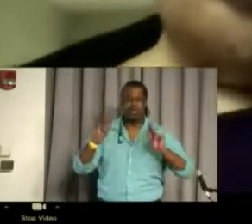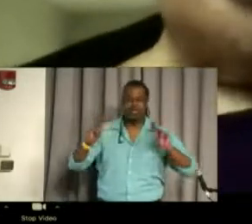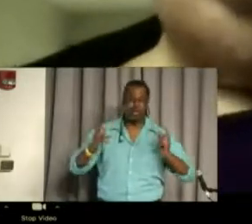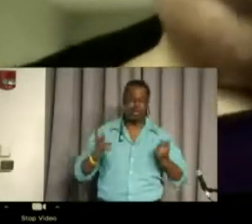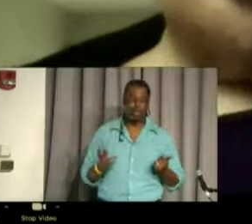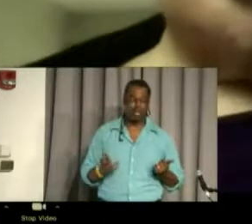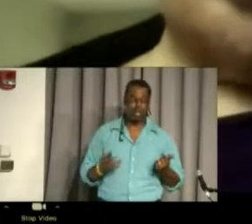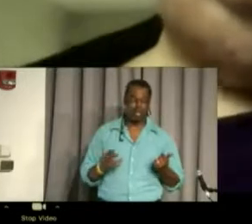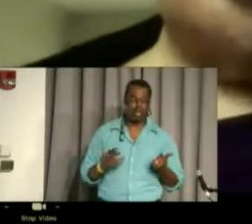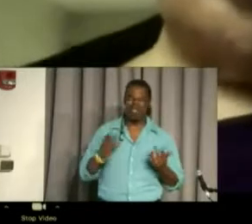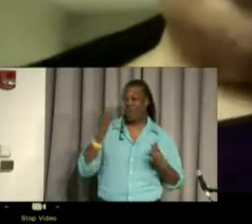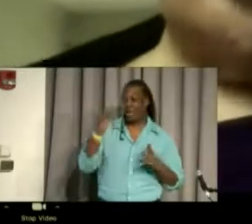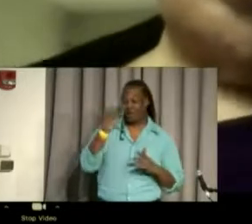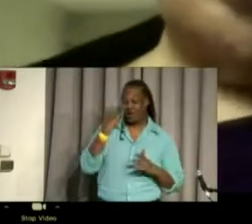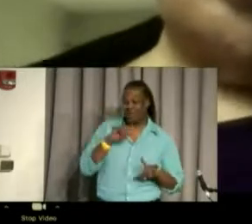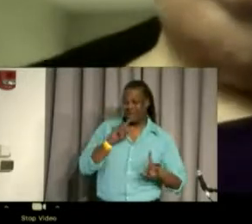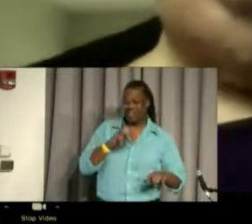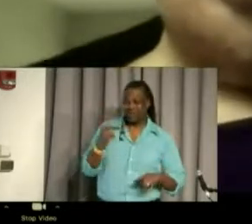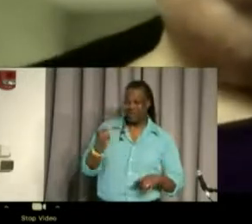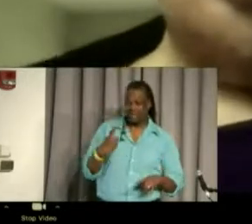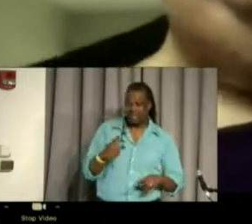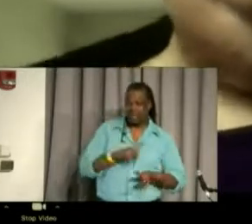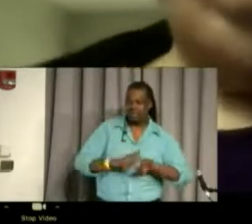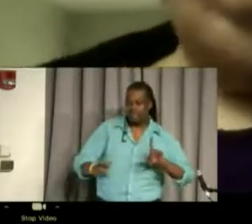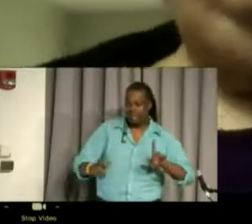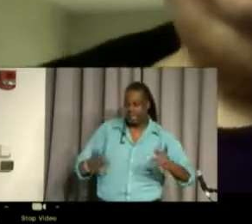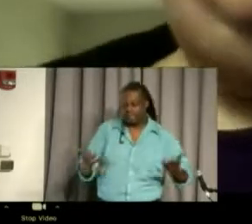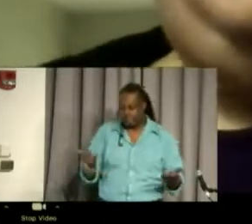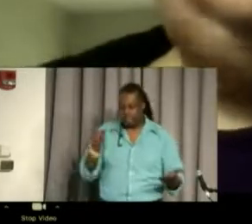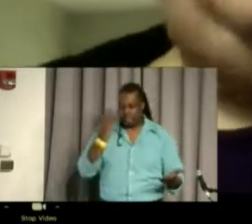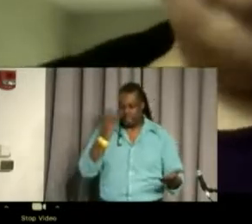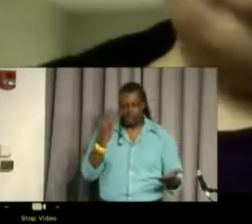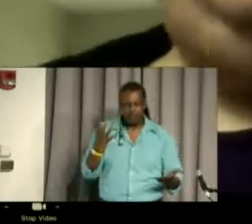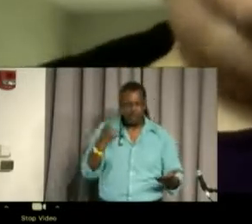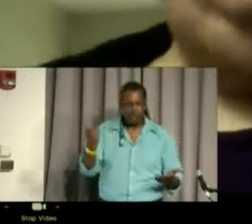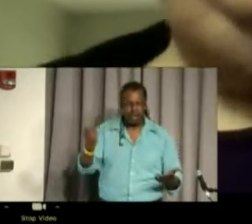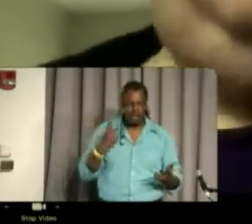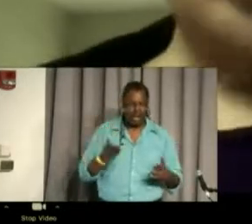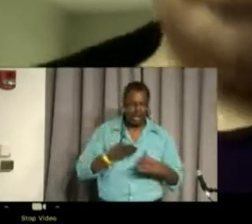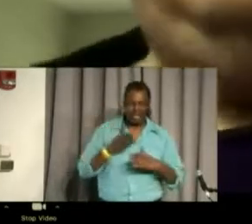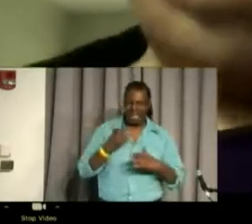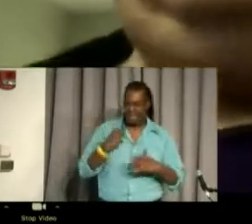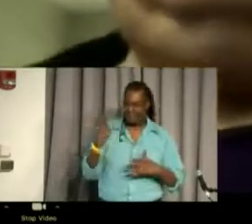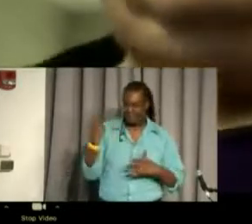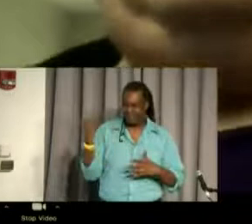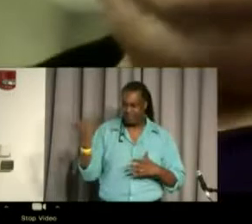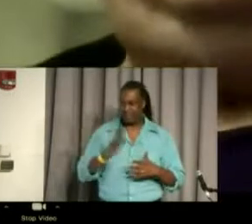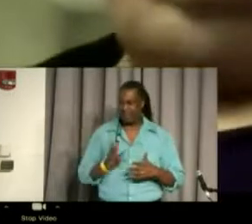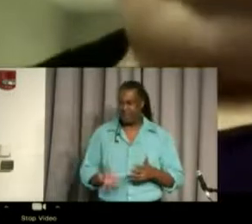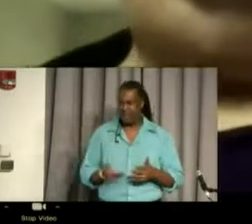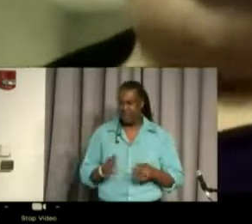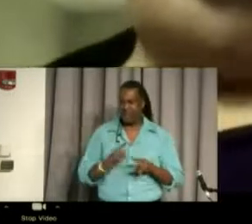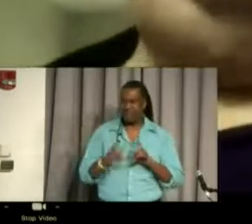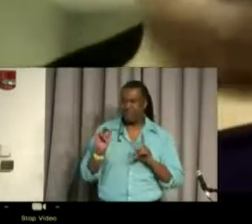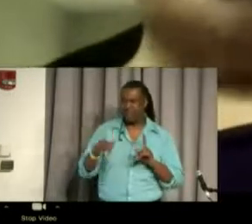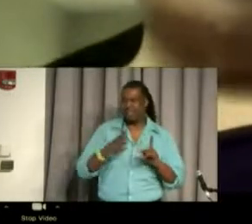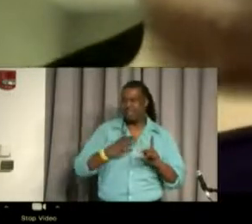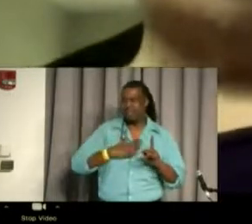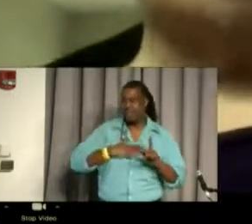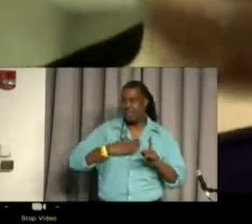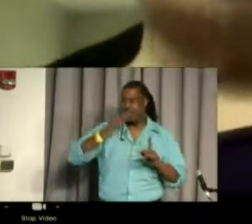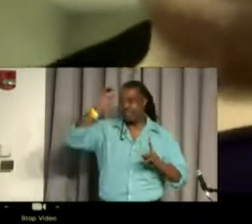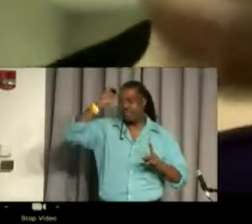I don't know if that answers your questions, but if you want to come back and ask me something else, but that's my take on what you